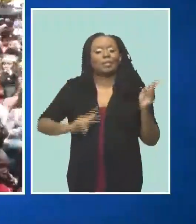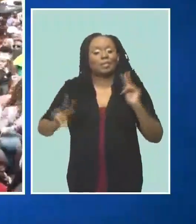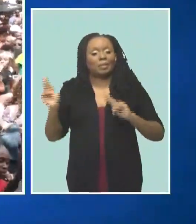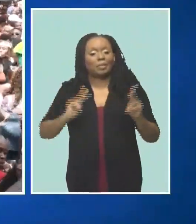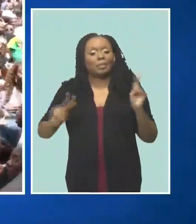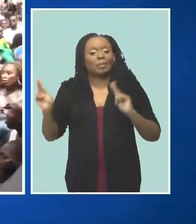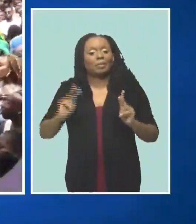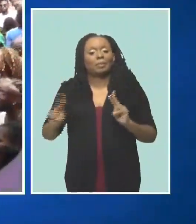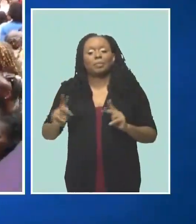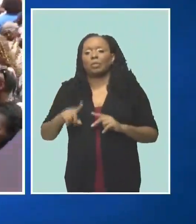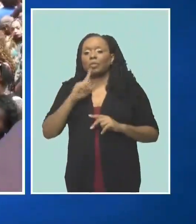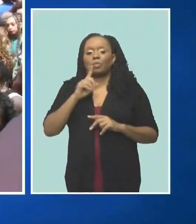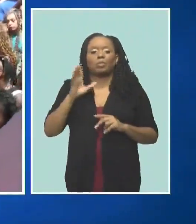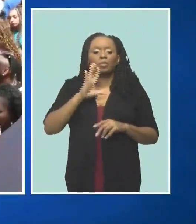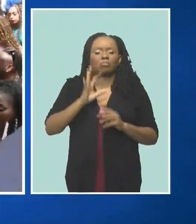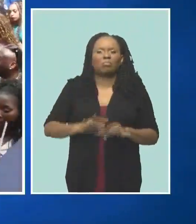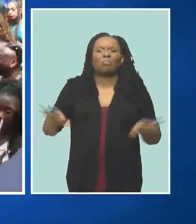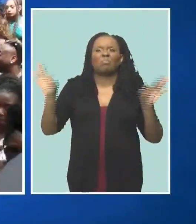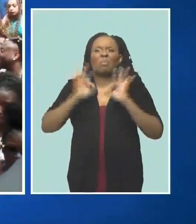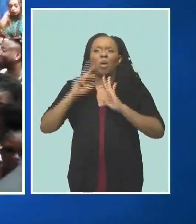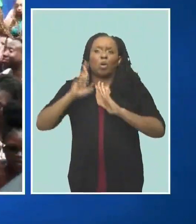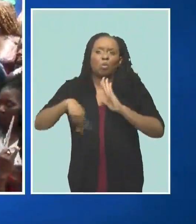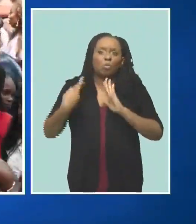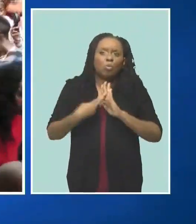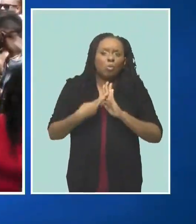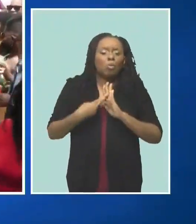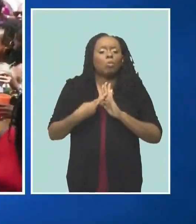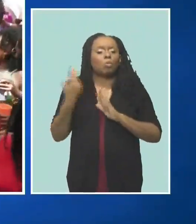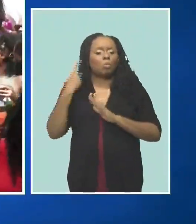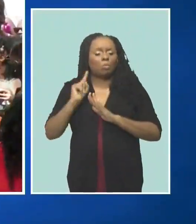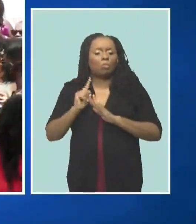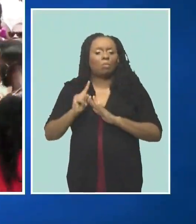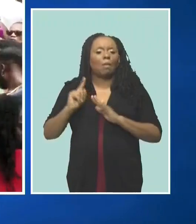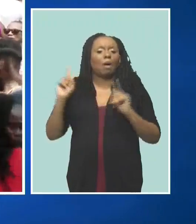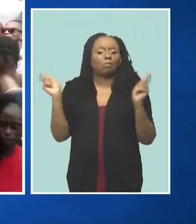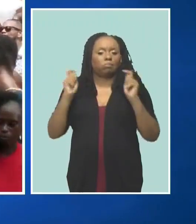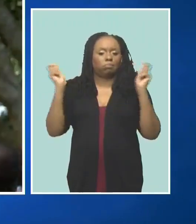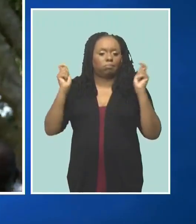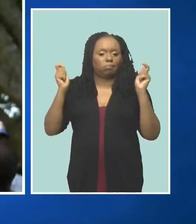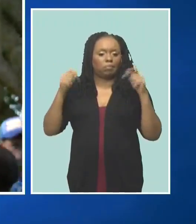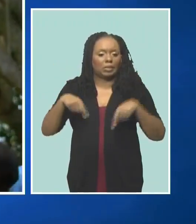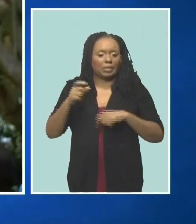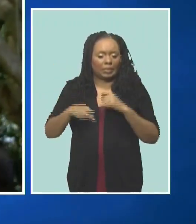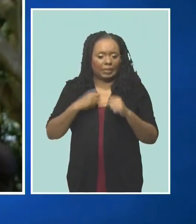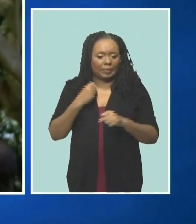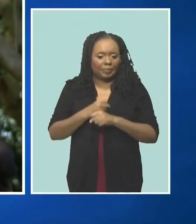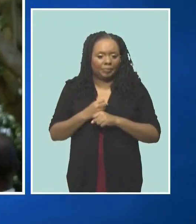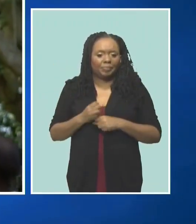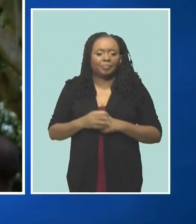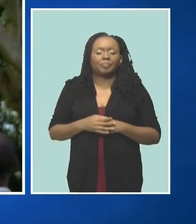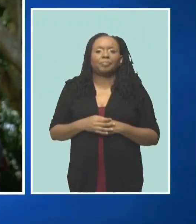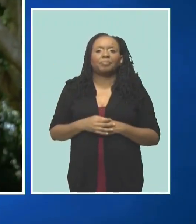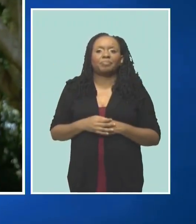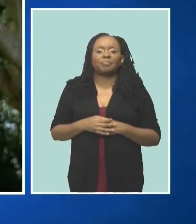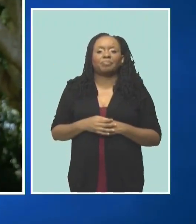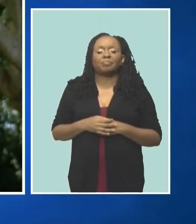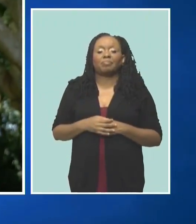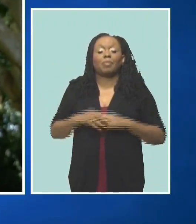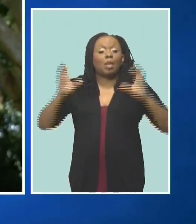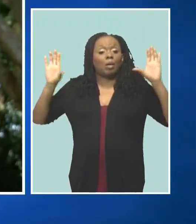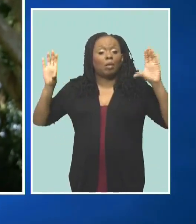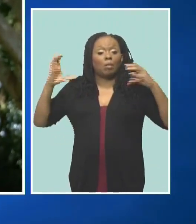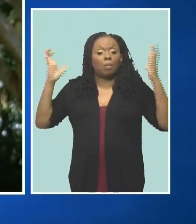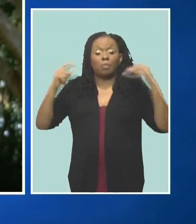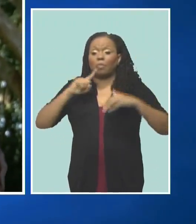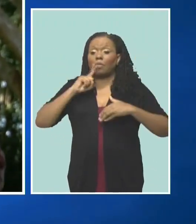level have played integral roles in the celebrations for the Golden Jubilee. I think Crop Over makes a significant contribution to